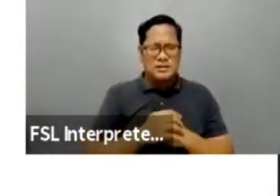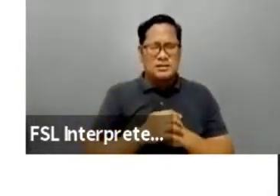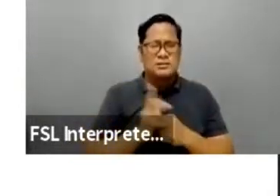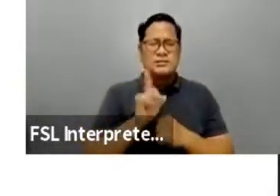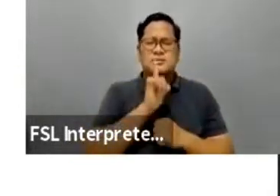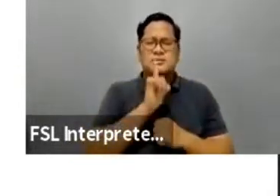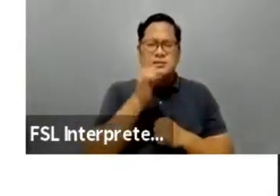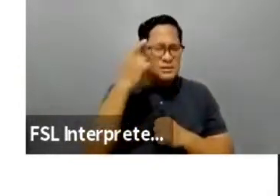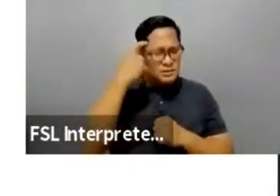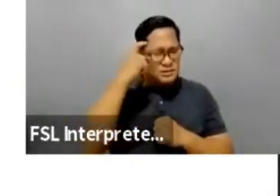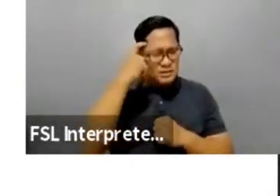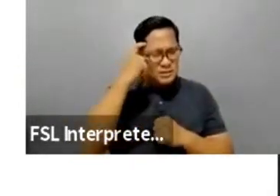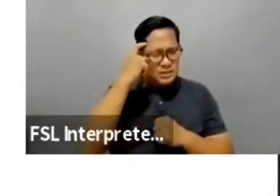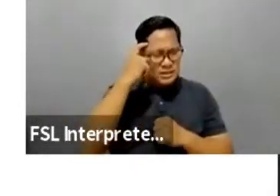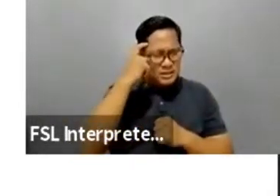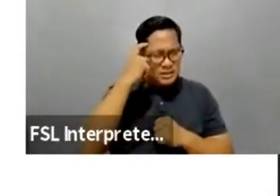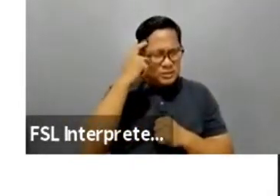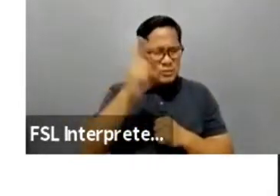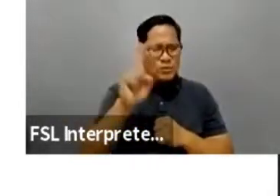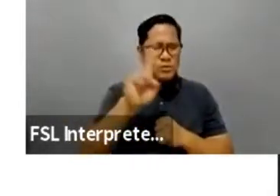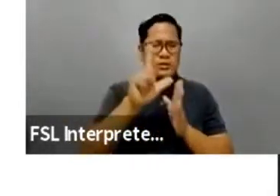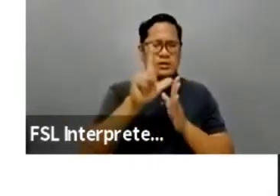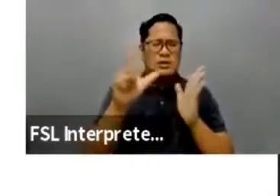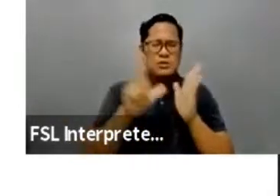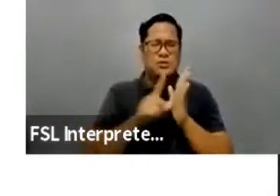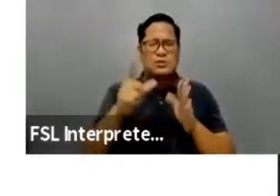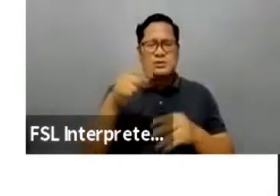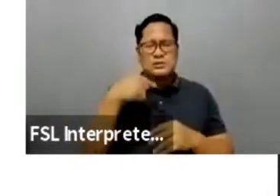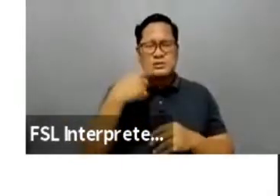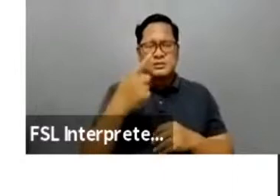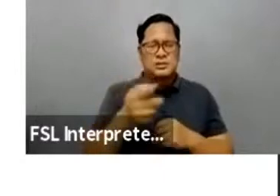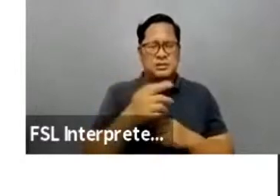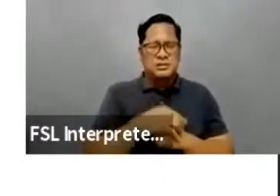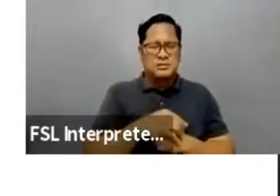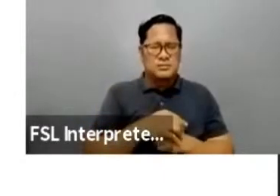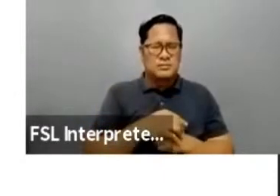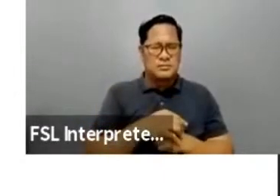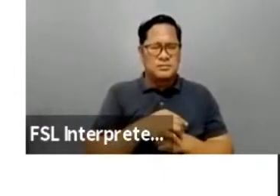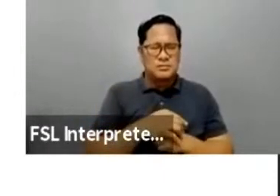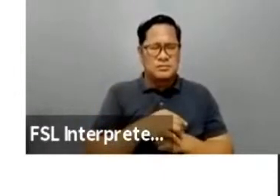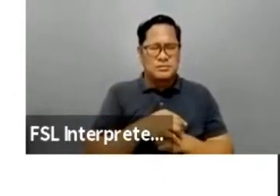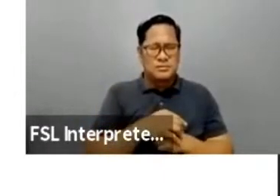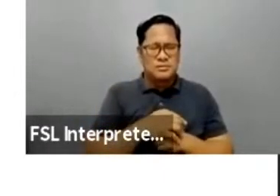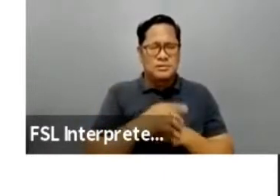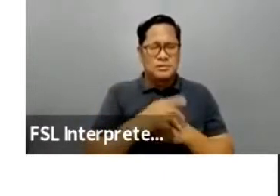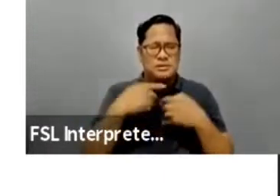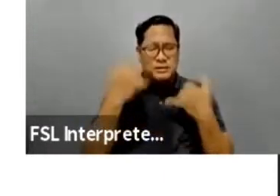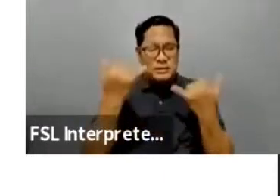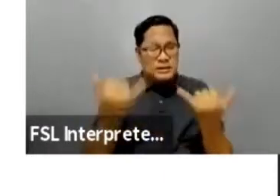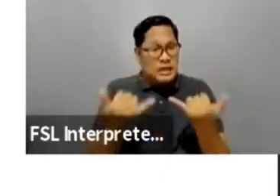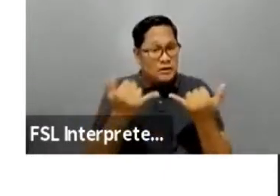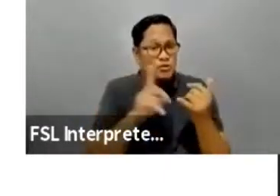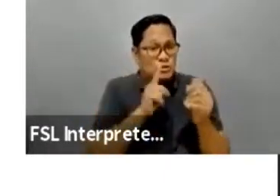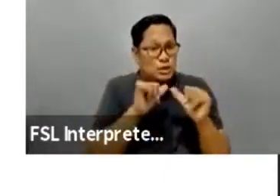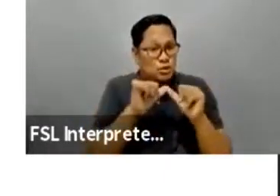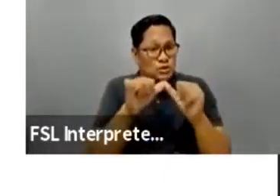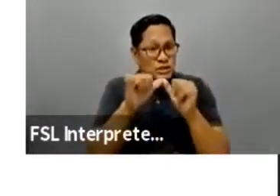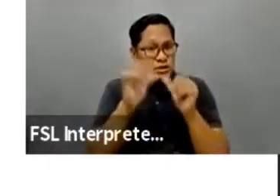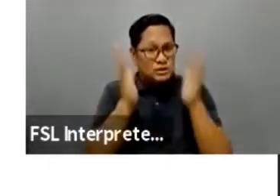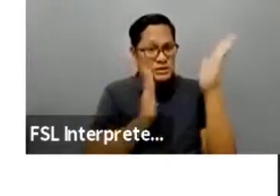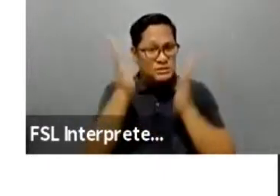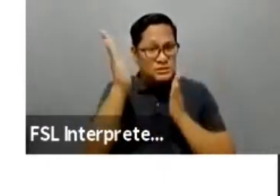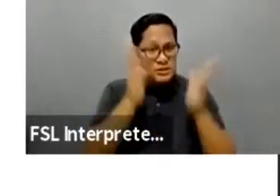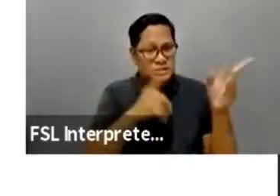is part of what the law says needs to happen for UHC. Ito, continued service delivery. This is